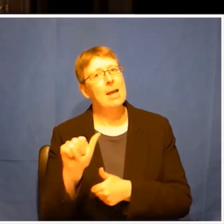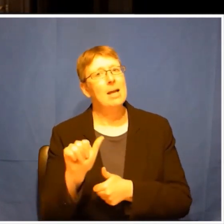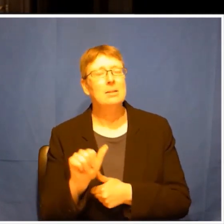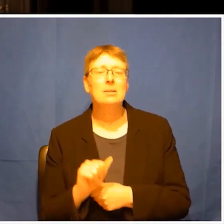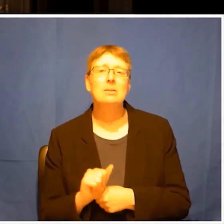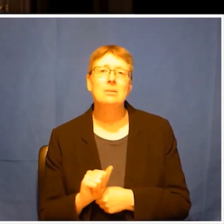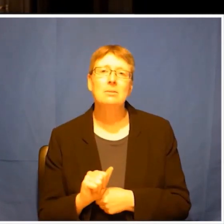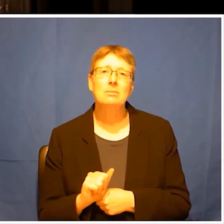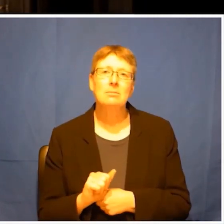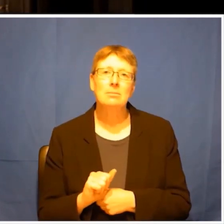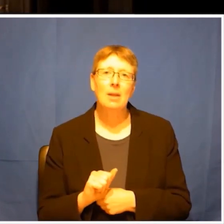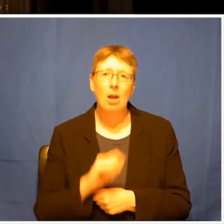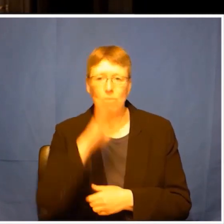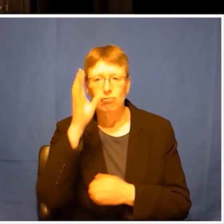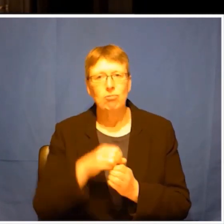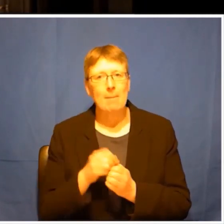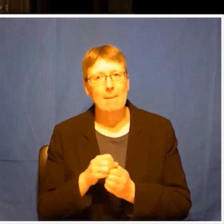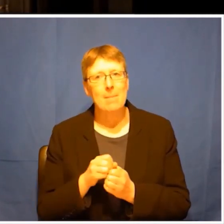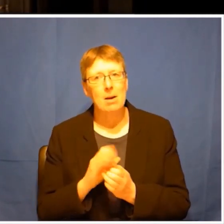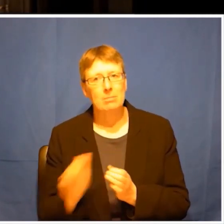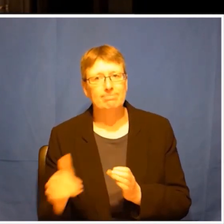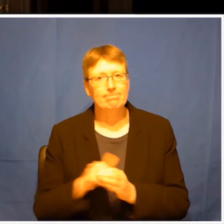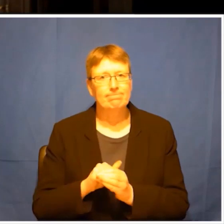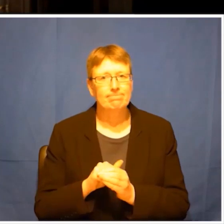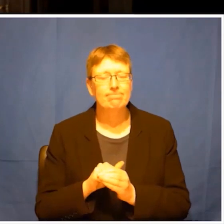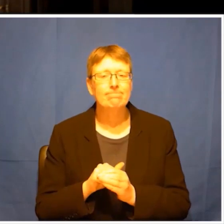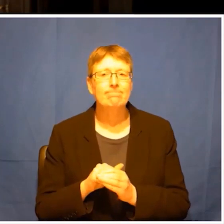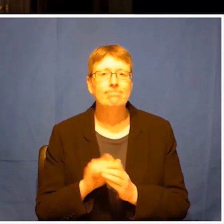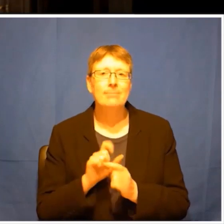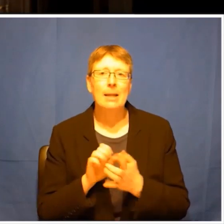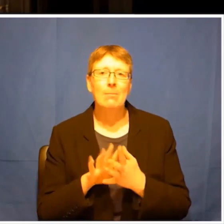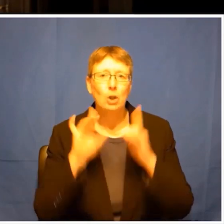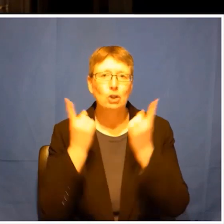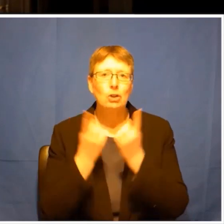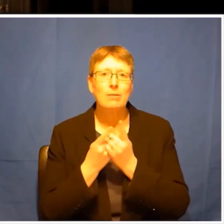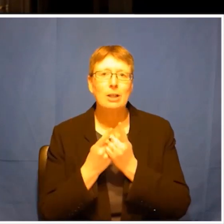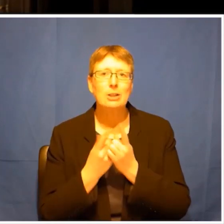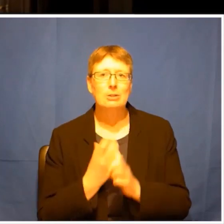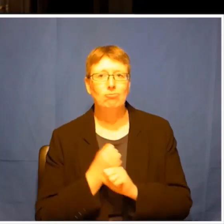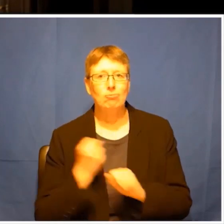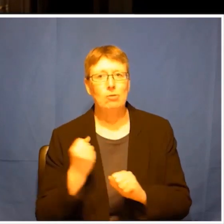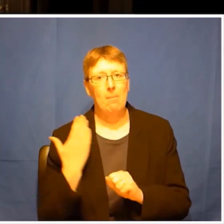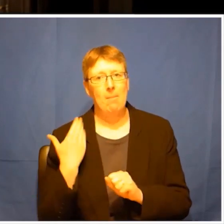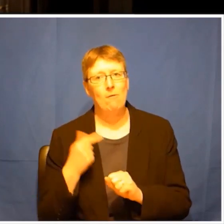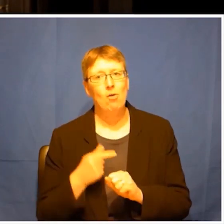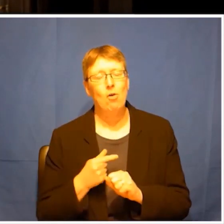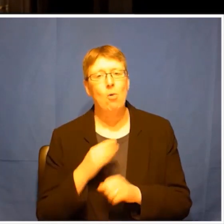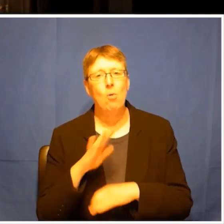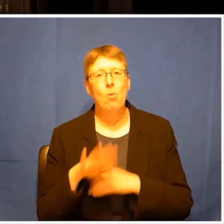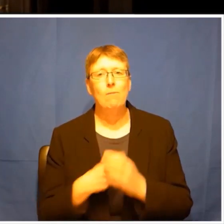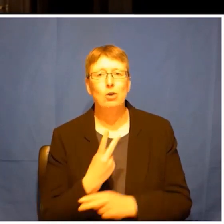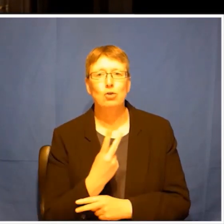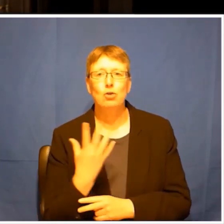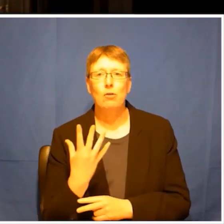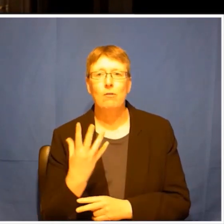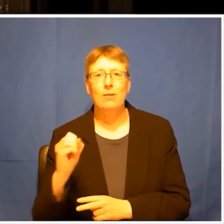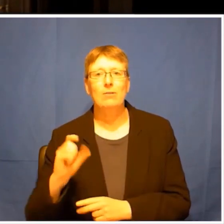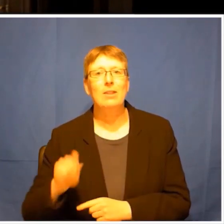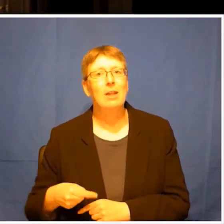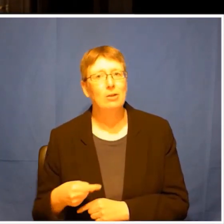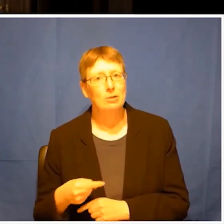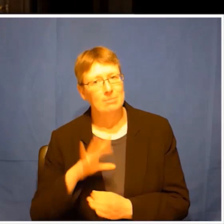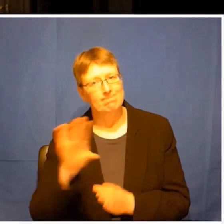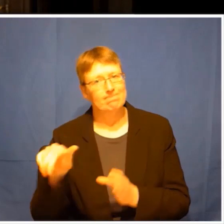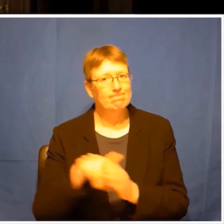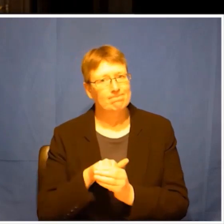ask you to remember Edinburgh. You're joining a family of a quarter of a million alumni all over the world, a very distinguished group which